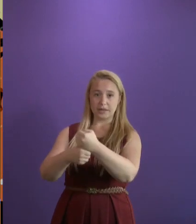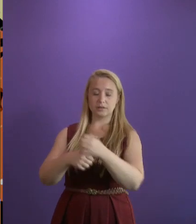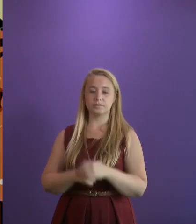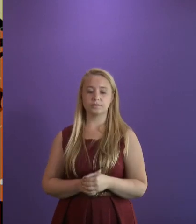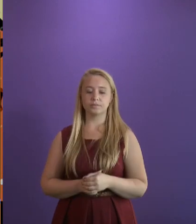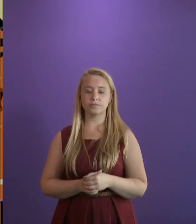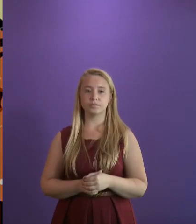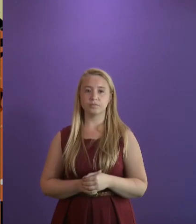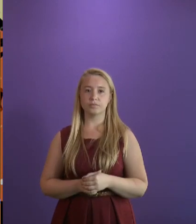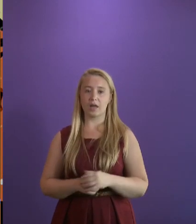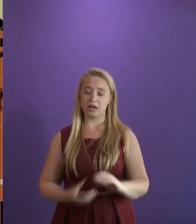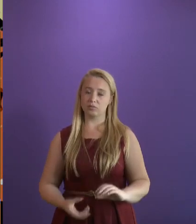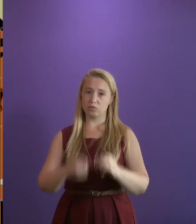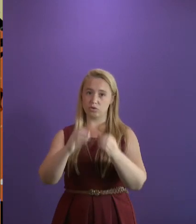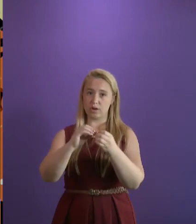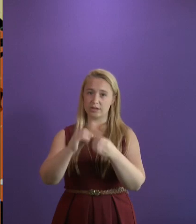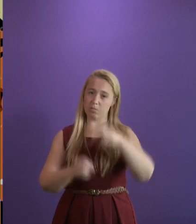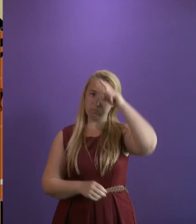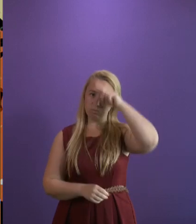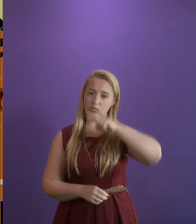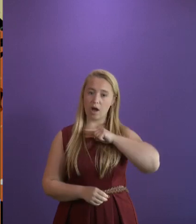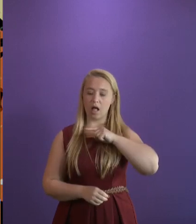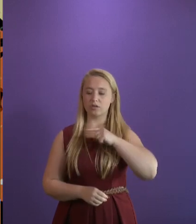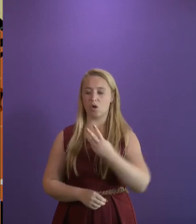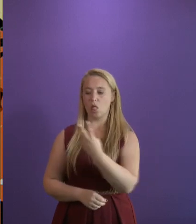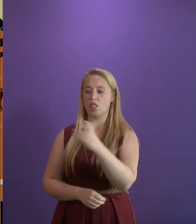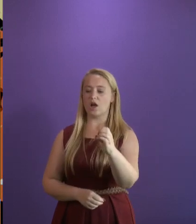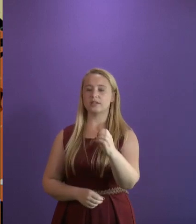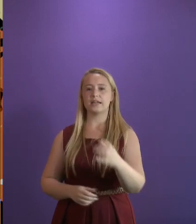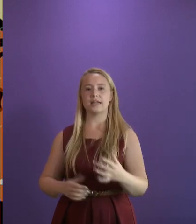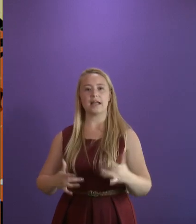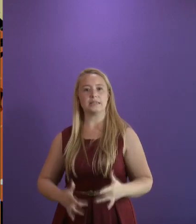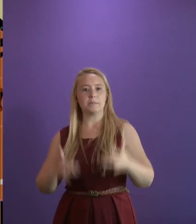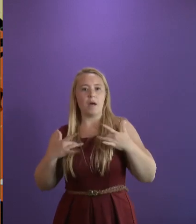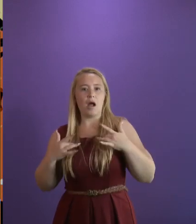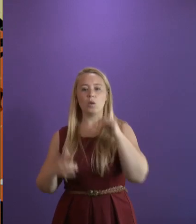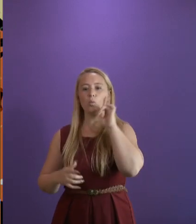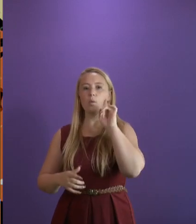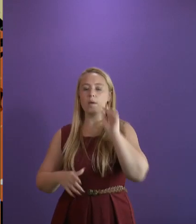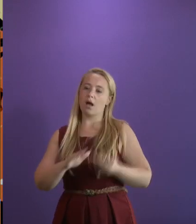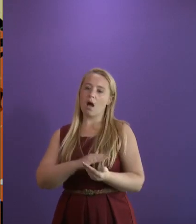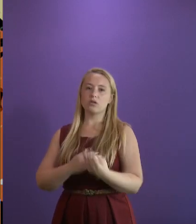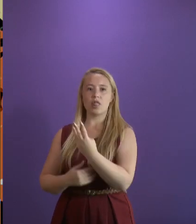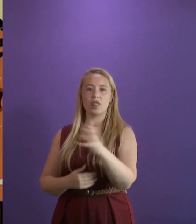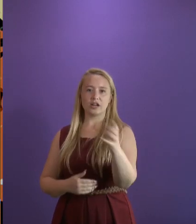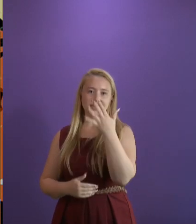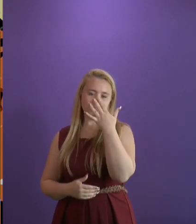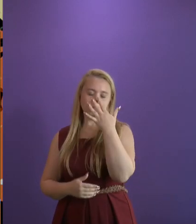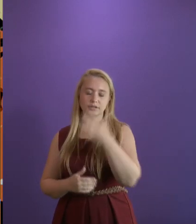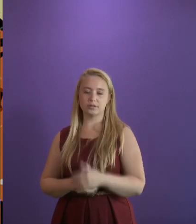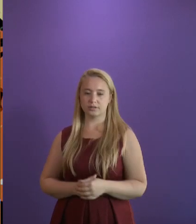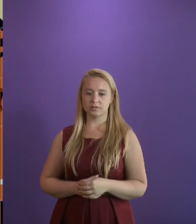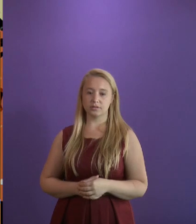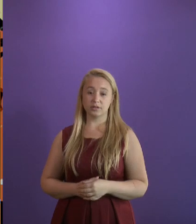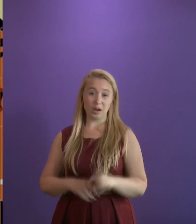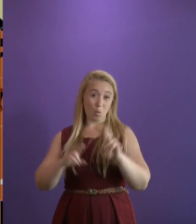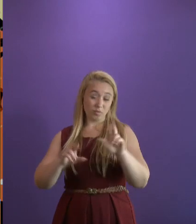and assists in creating short profiles on 30 inspiring women under 30 years old. And I hope that